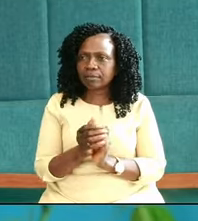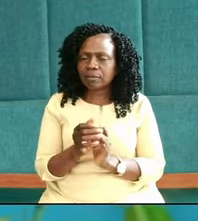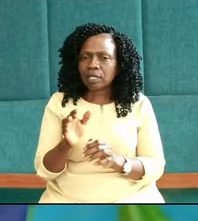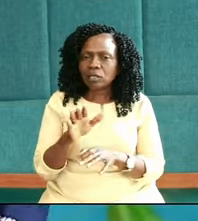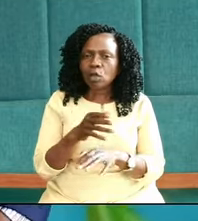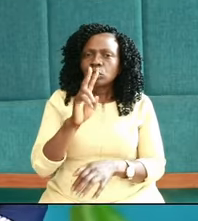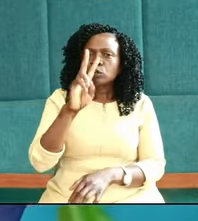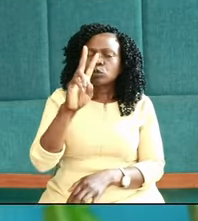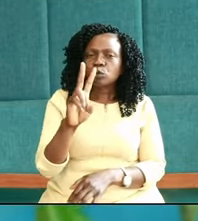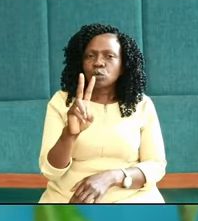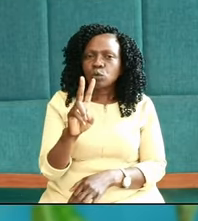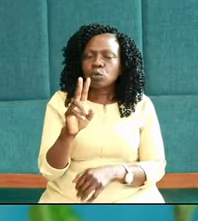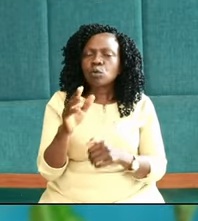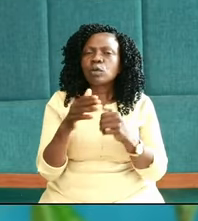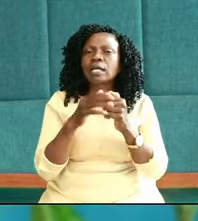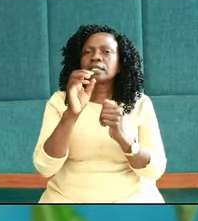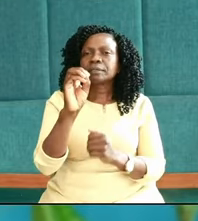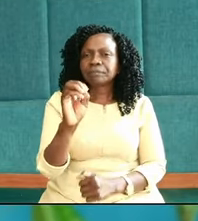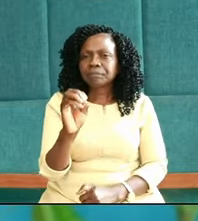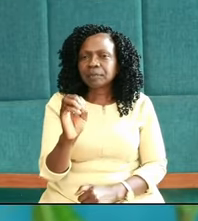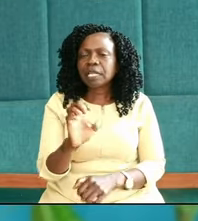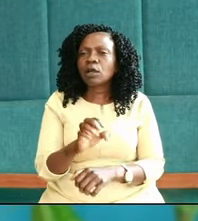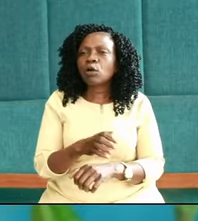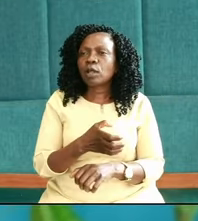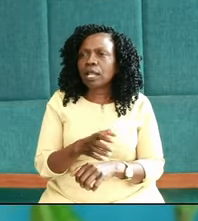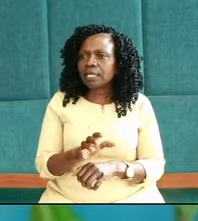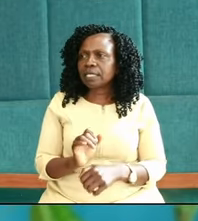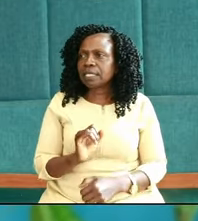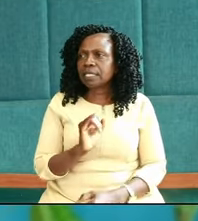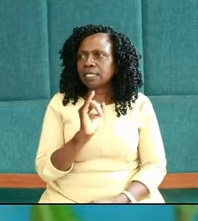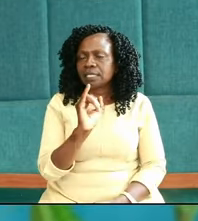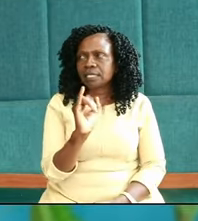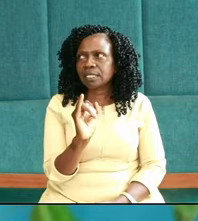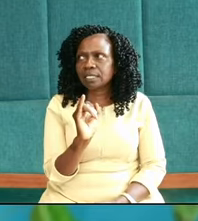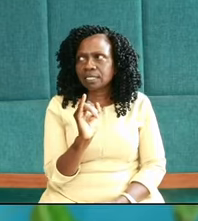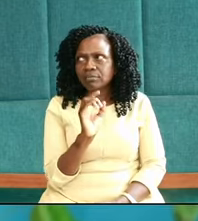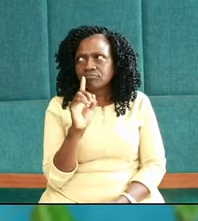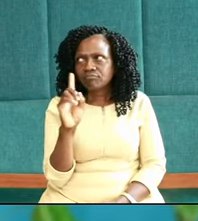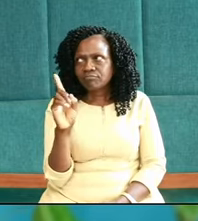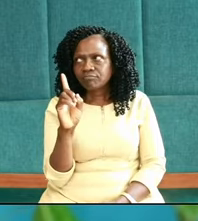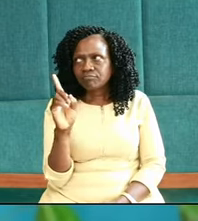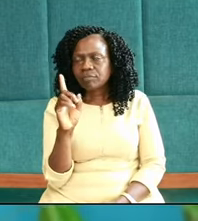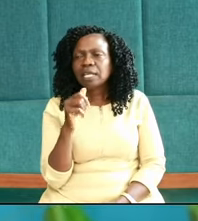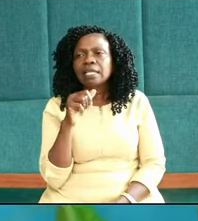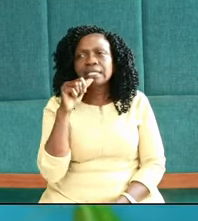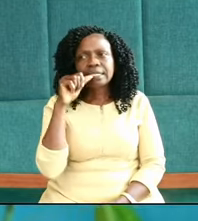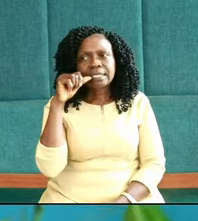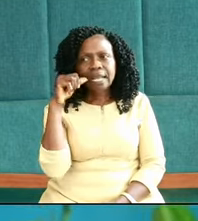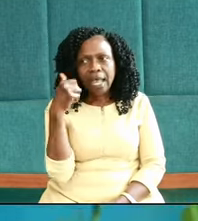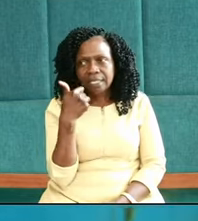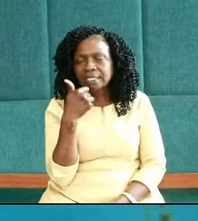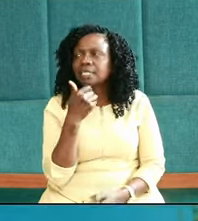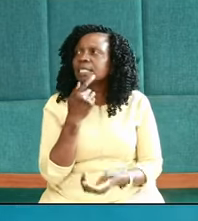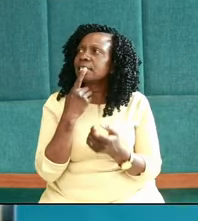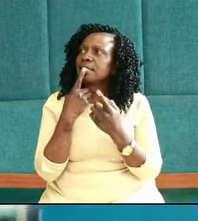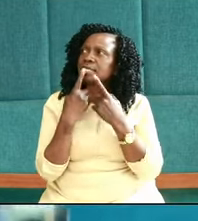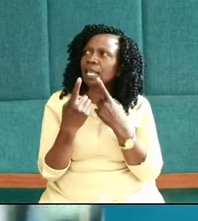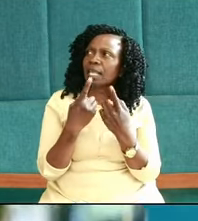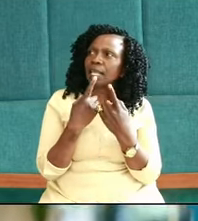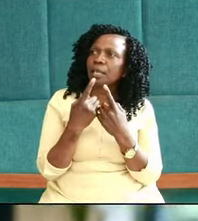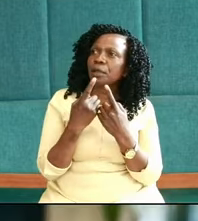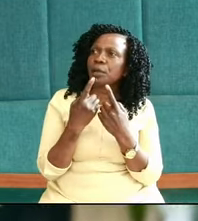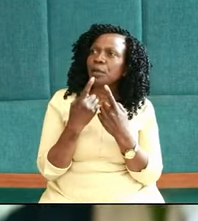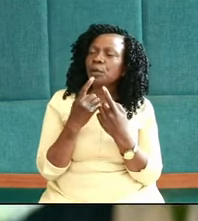Song 290, the chorus, it is nice. It is saying, we